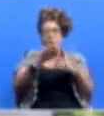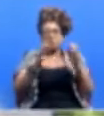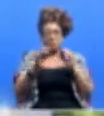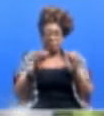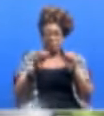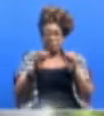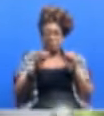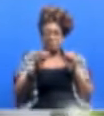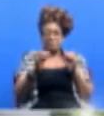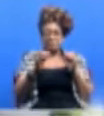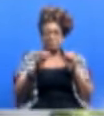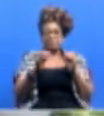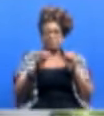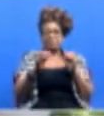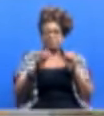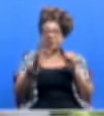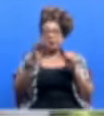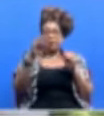mtu ambaye